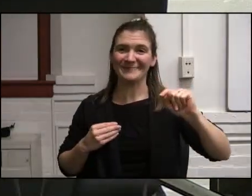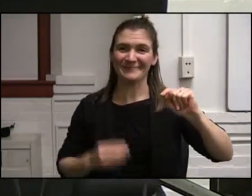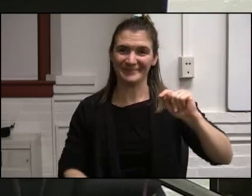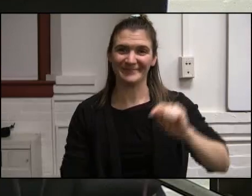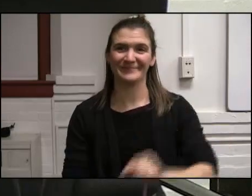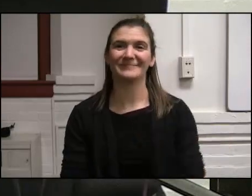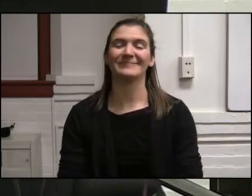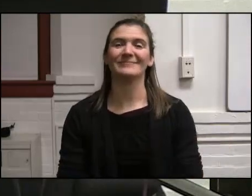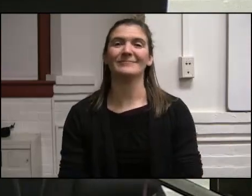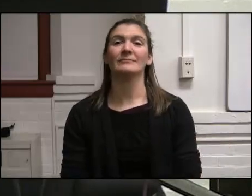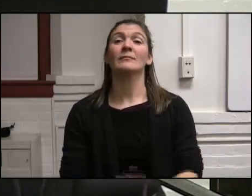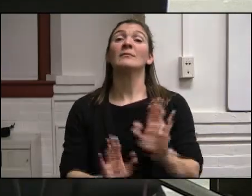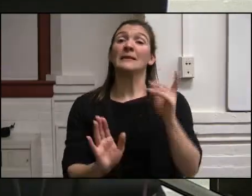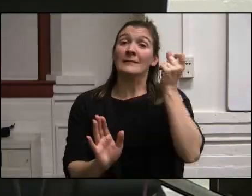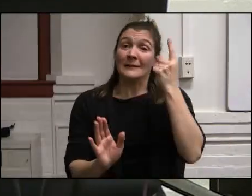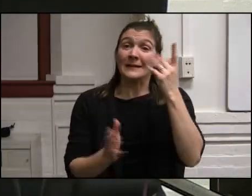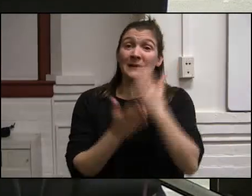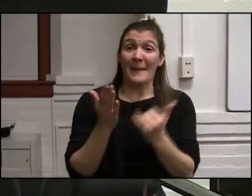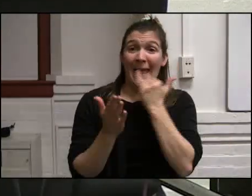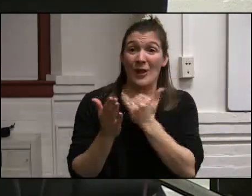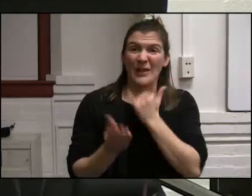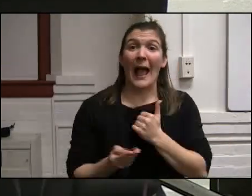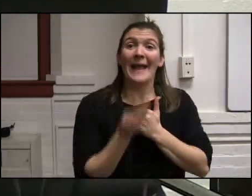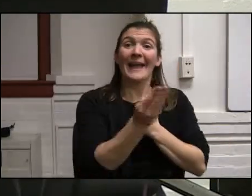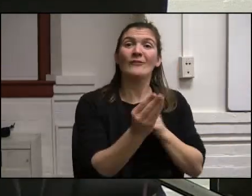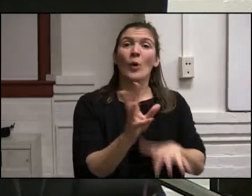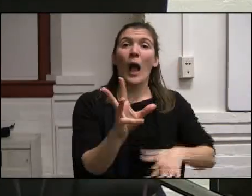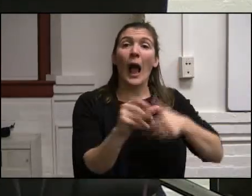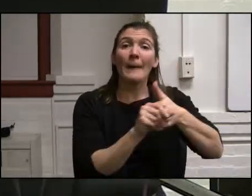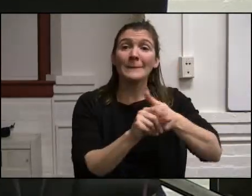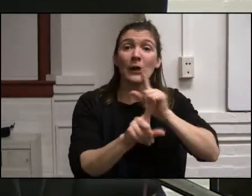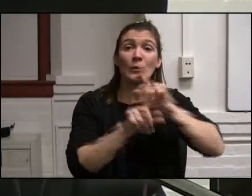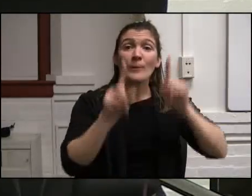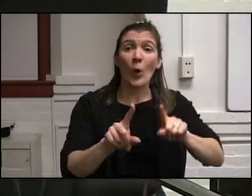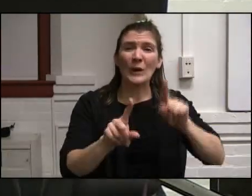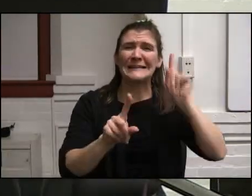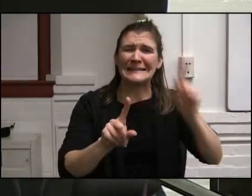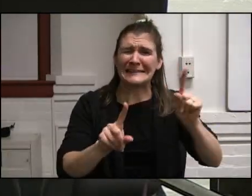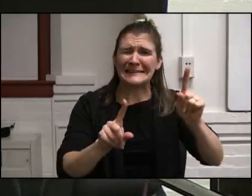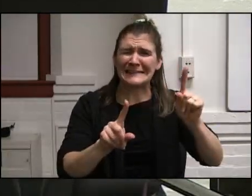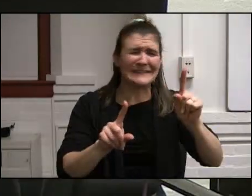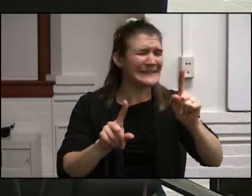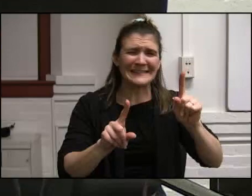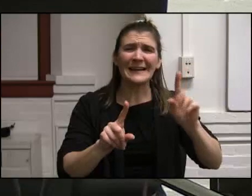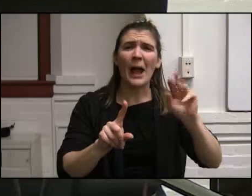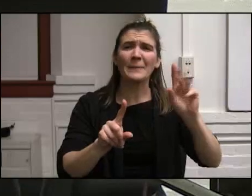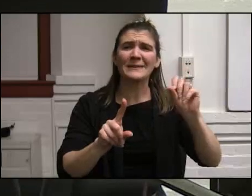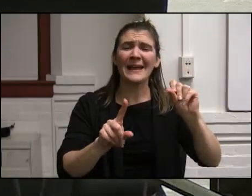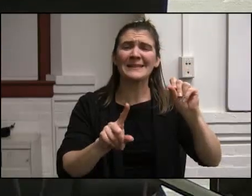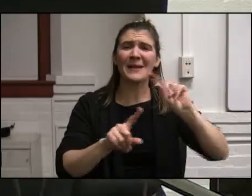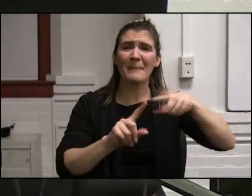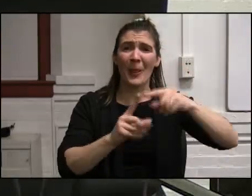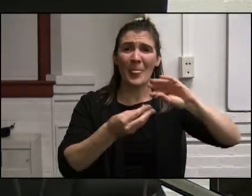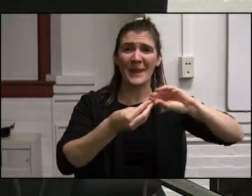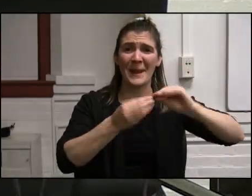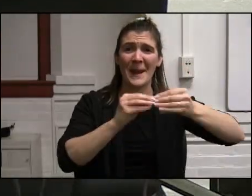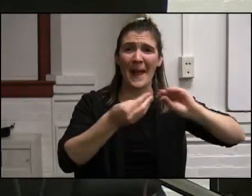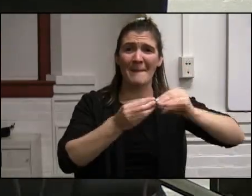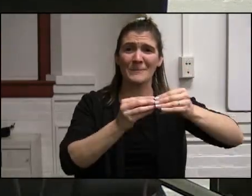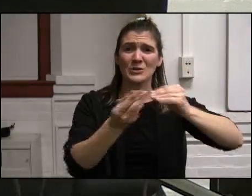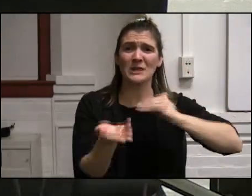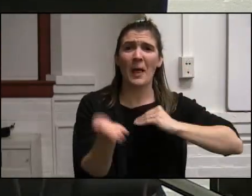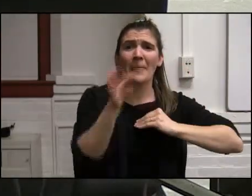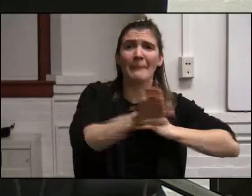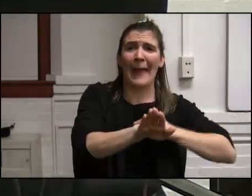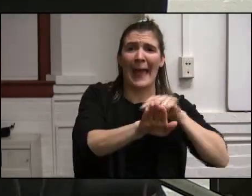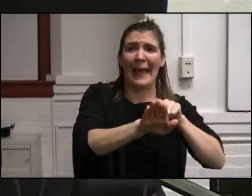And because of errors, I gave you an updated report. And really the updates are on the numbers on